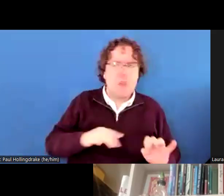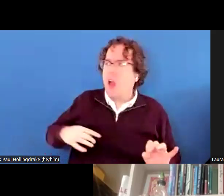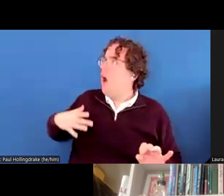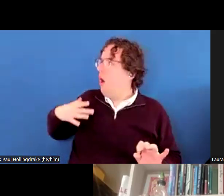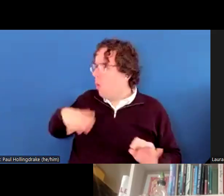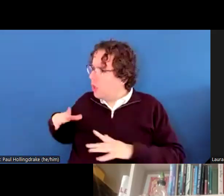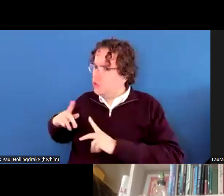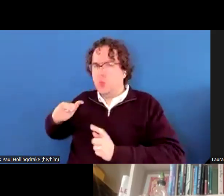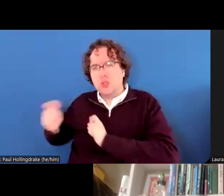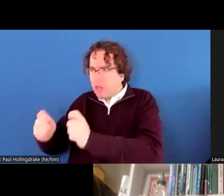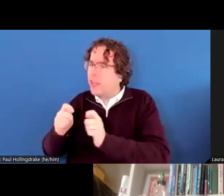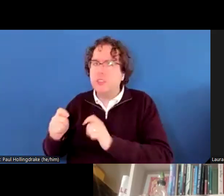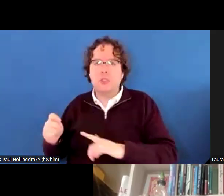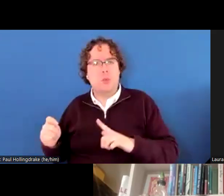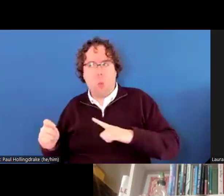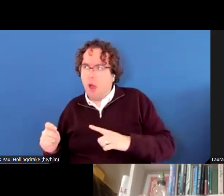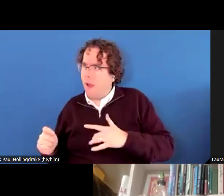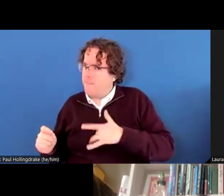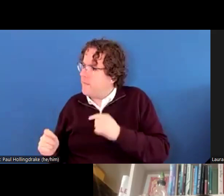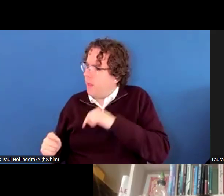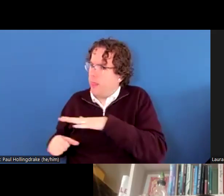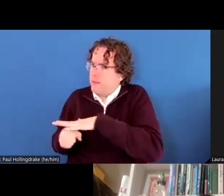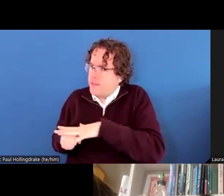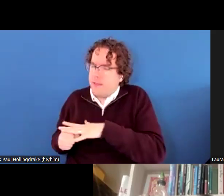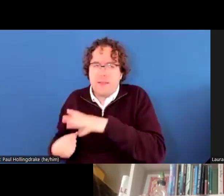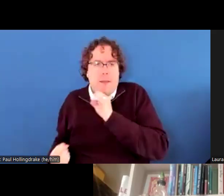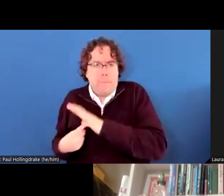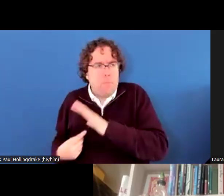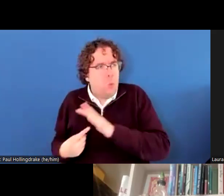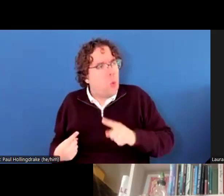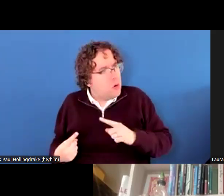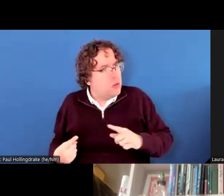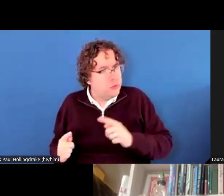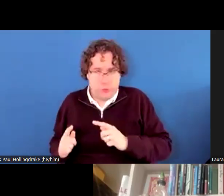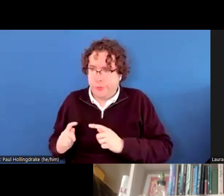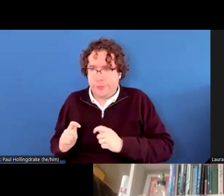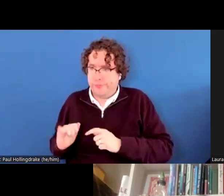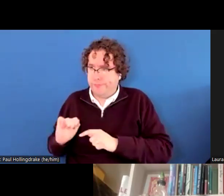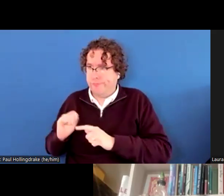was important for this sector and for this world. And so it made writing that application